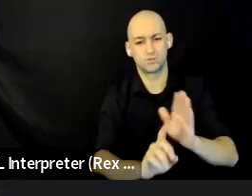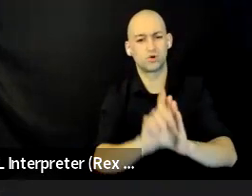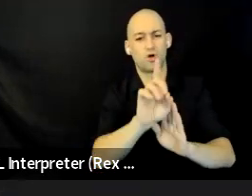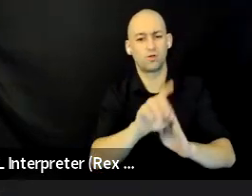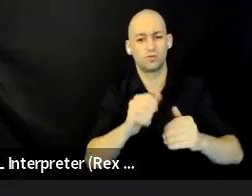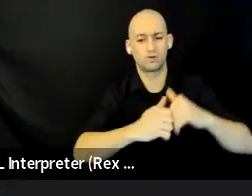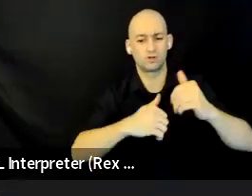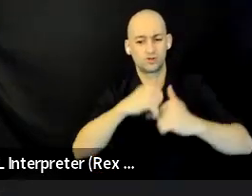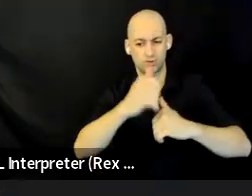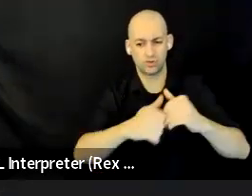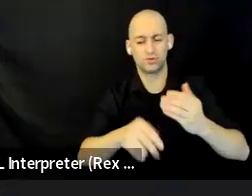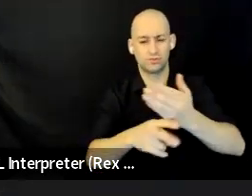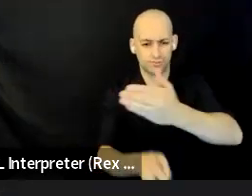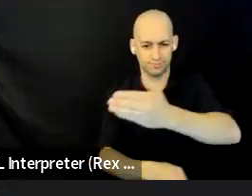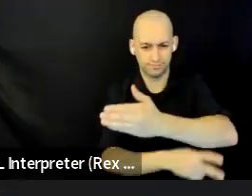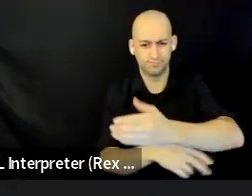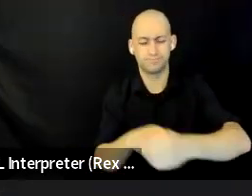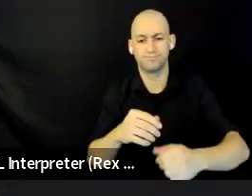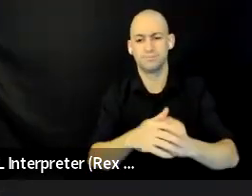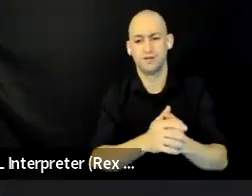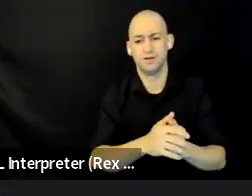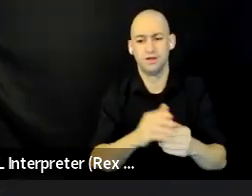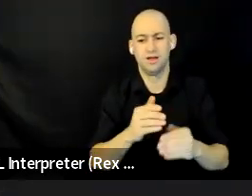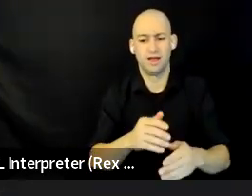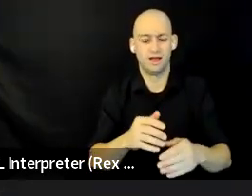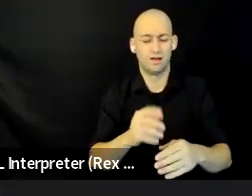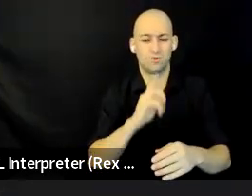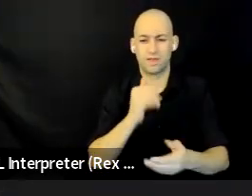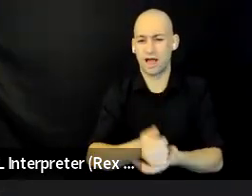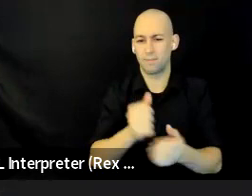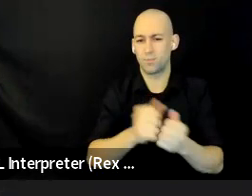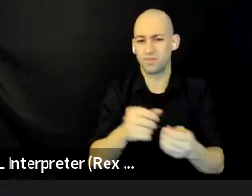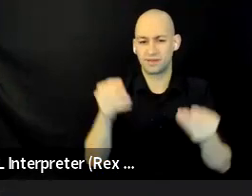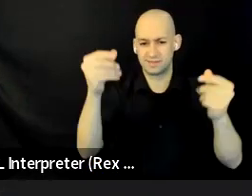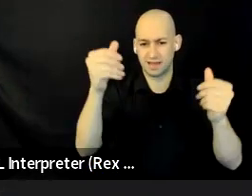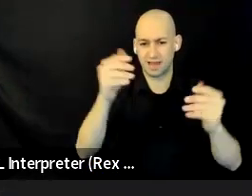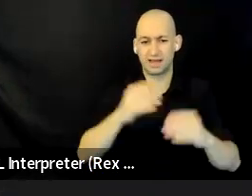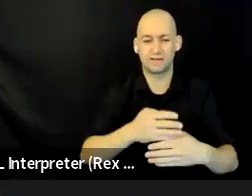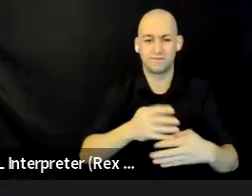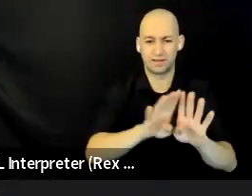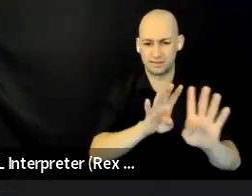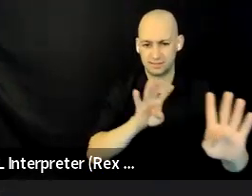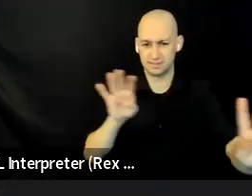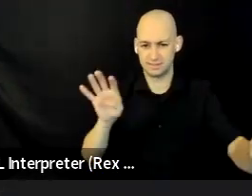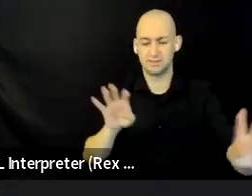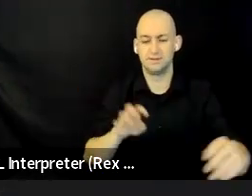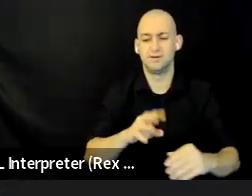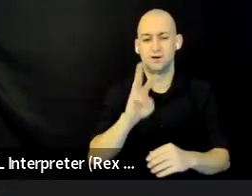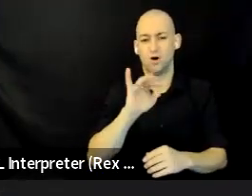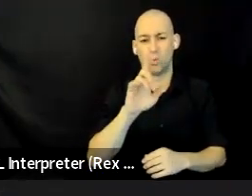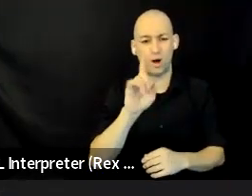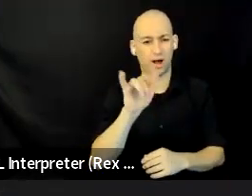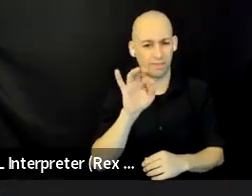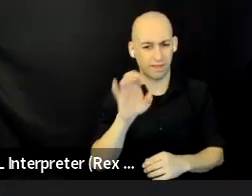Creek, enhanced with sand fencing, grade-separated active transportation improvements, wildlife undercrossings, and safety